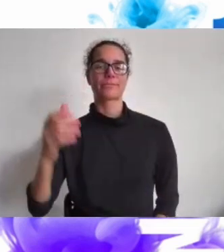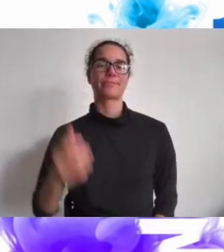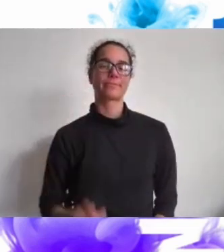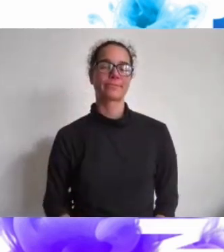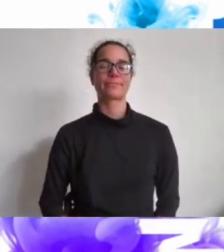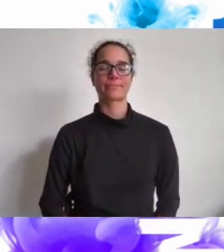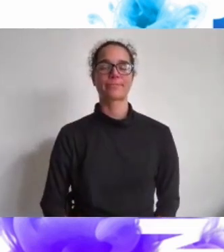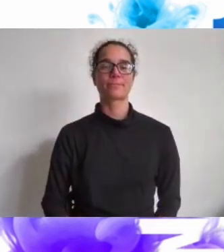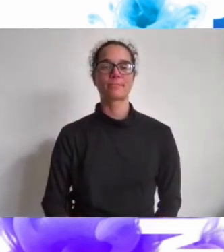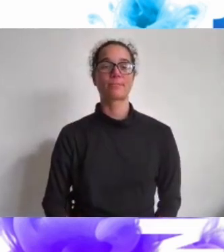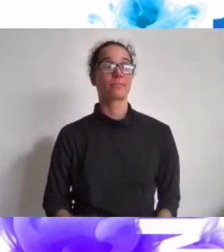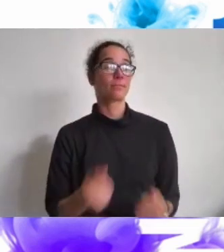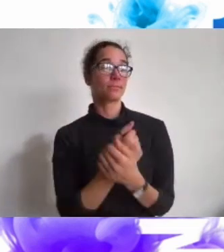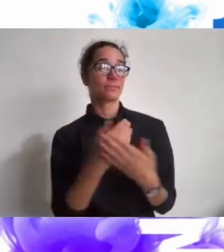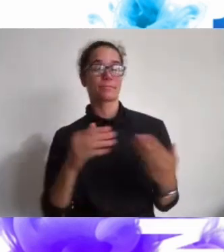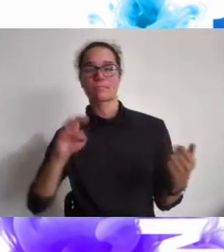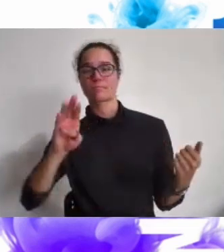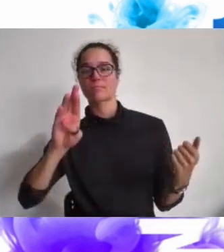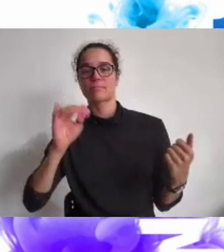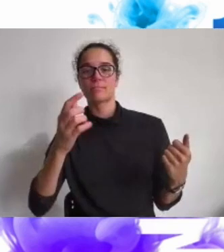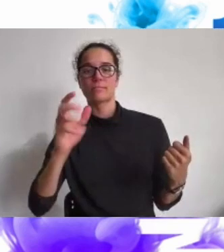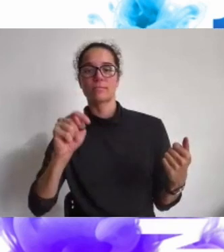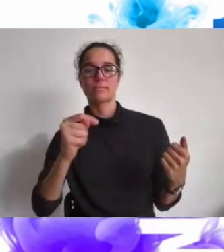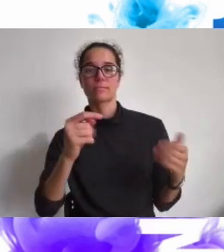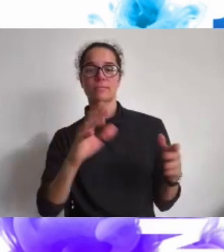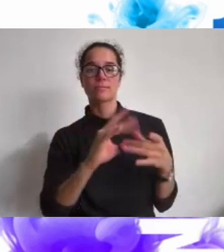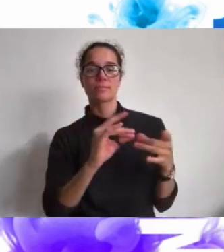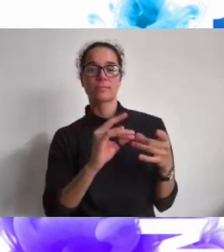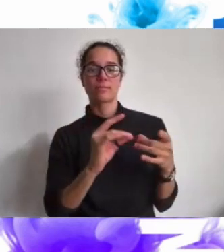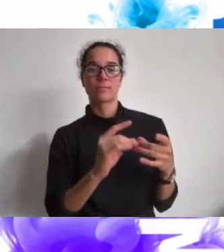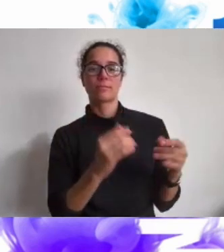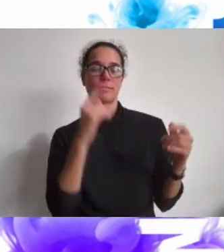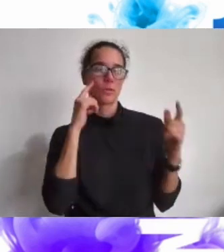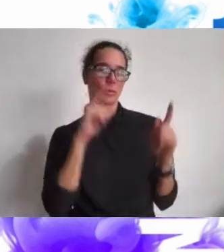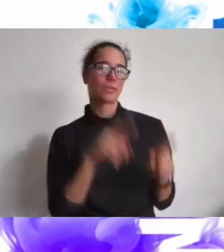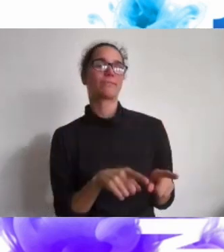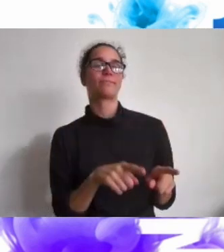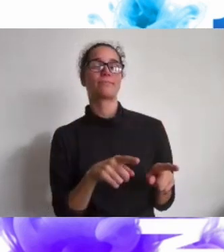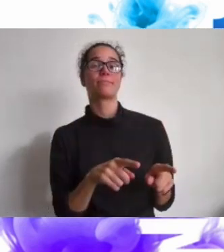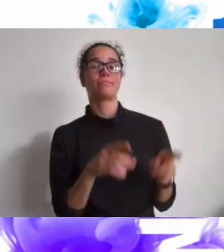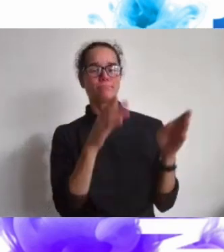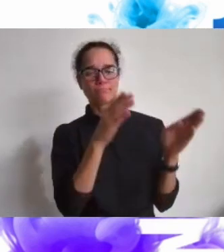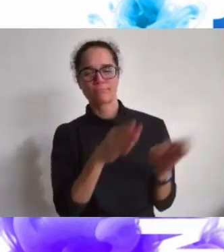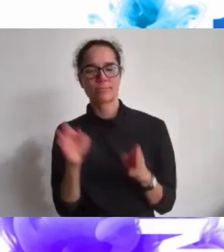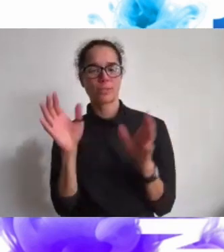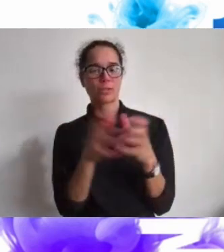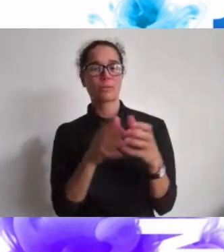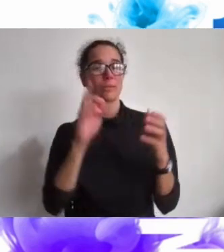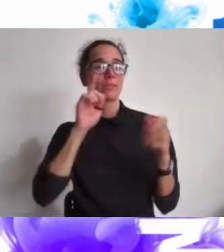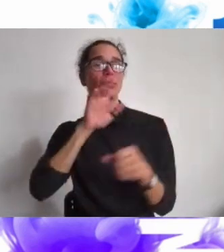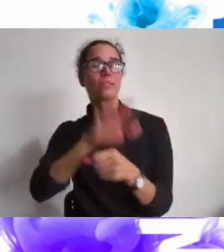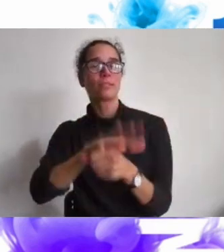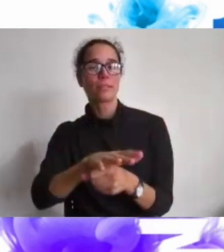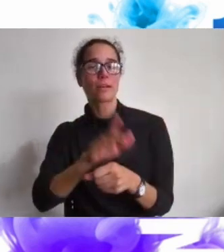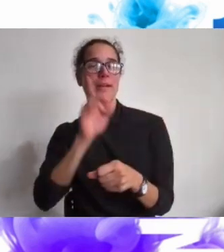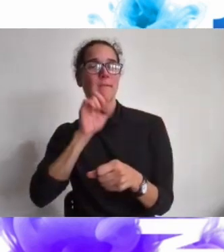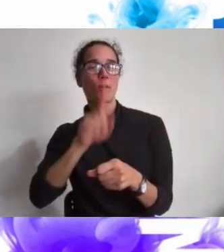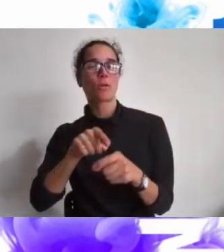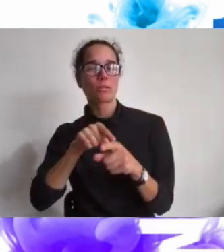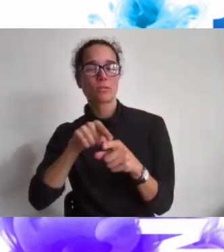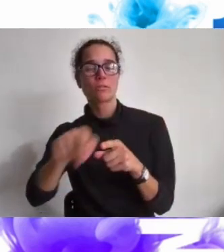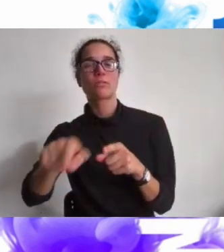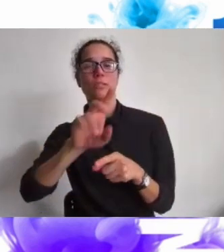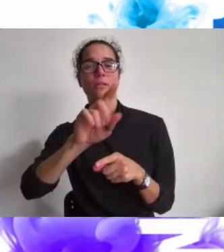of what Bridget said. And I definitely think by organizing a group dedicated to disability and accessibility, an